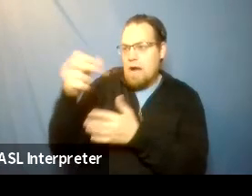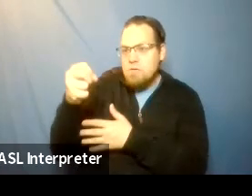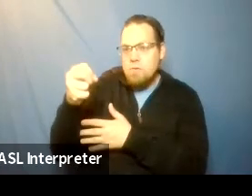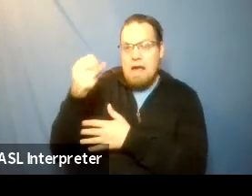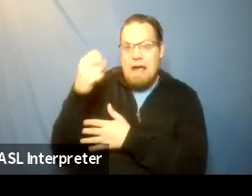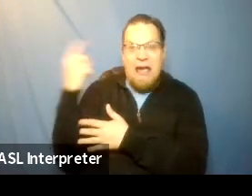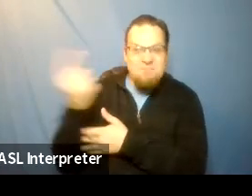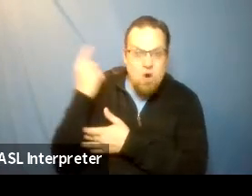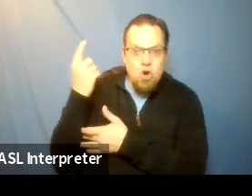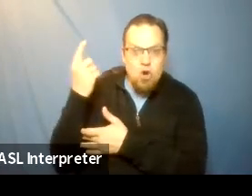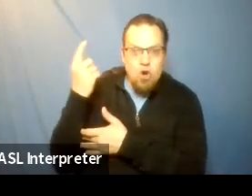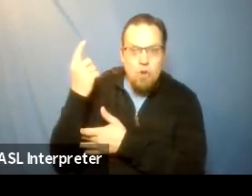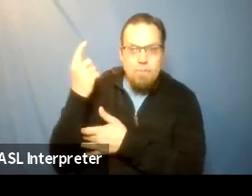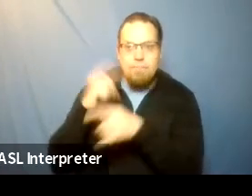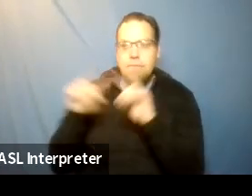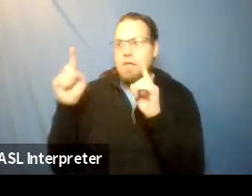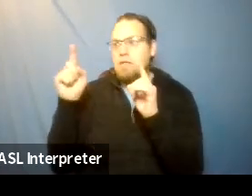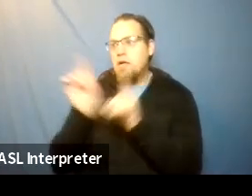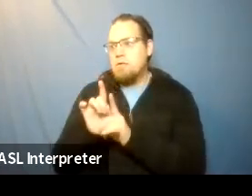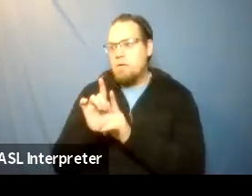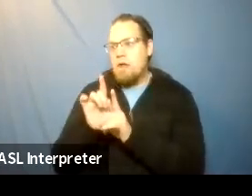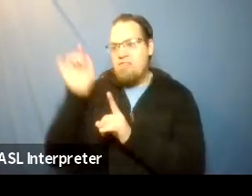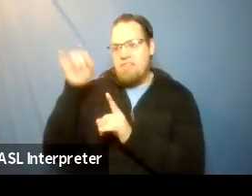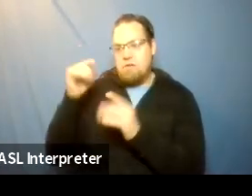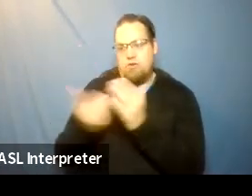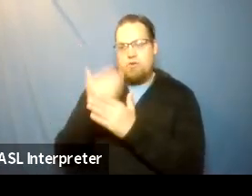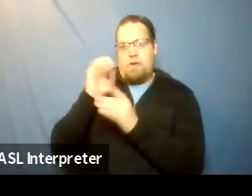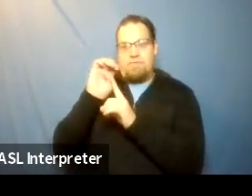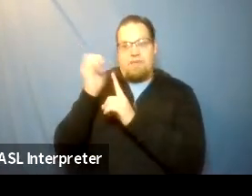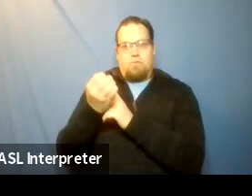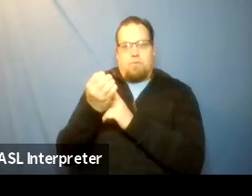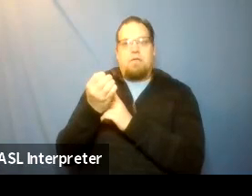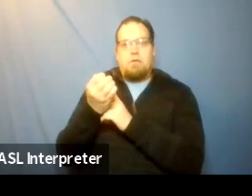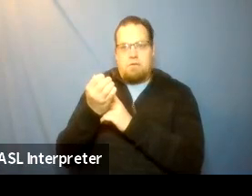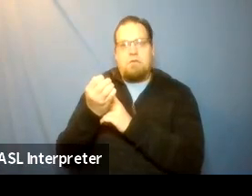ever, right? But it's also into this new environment. And so